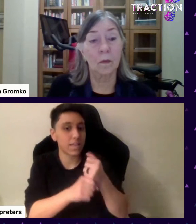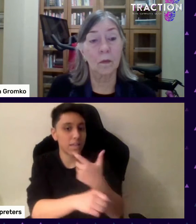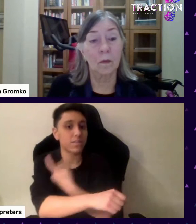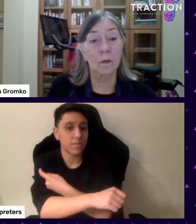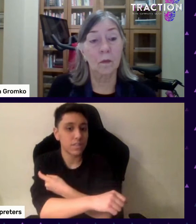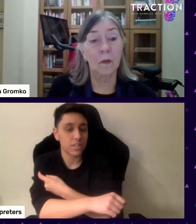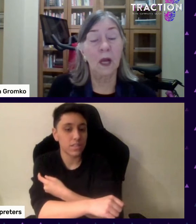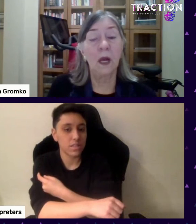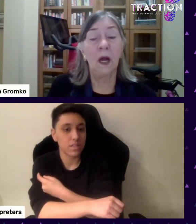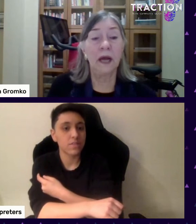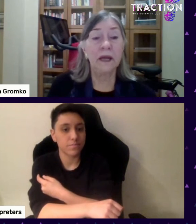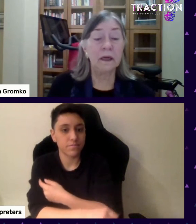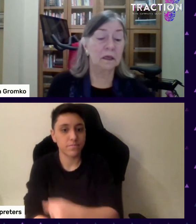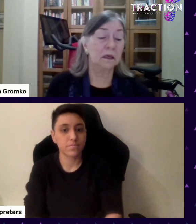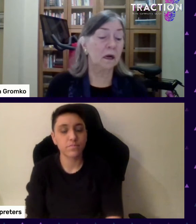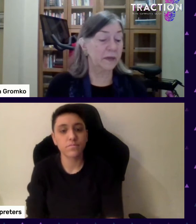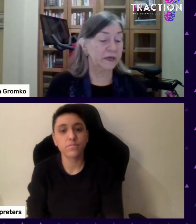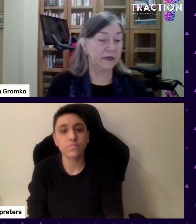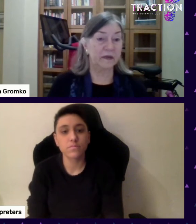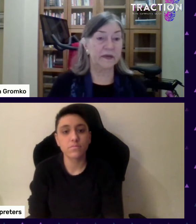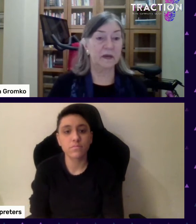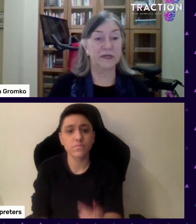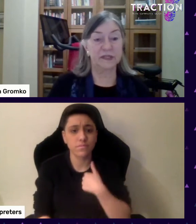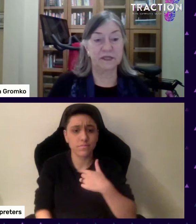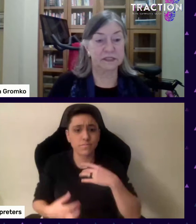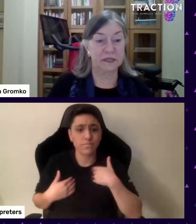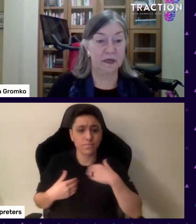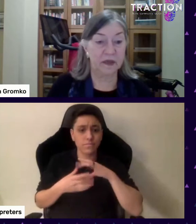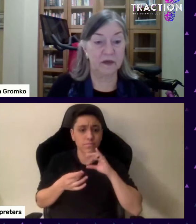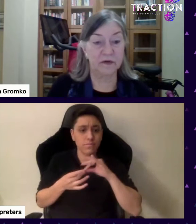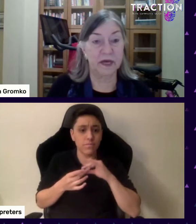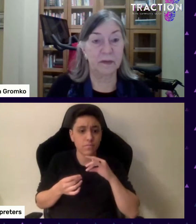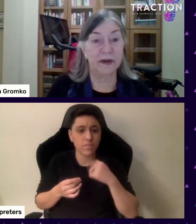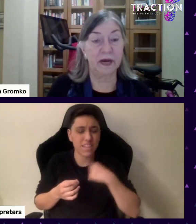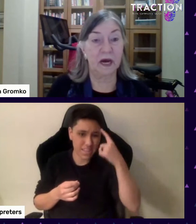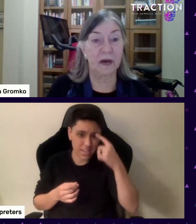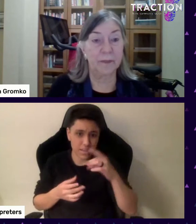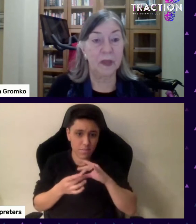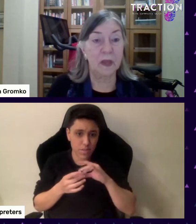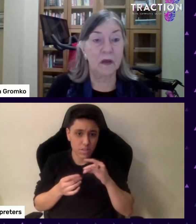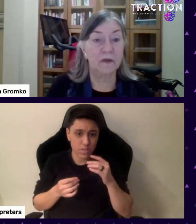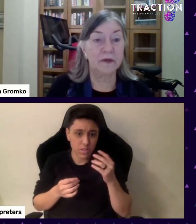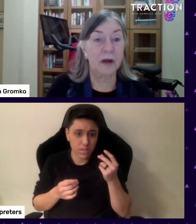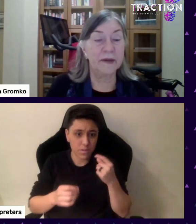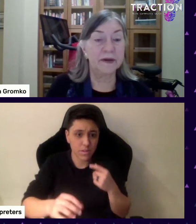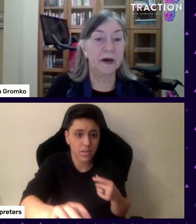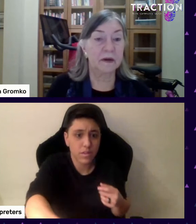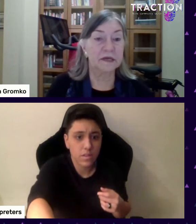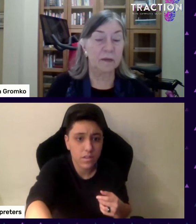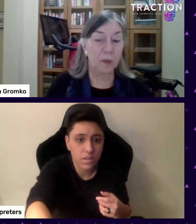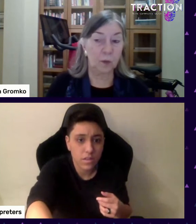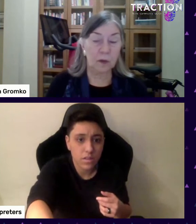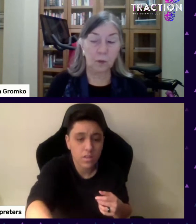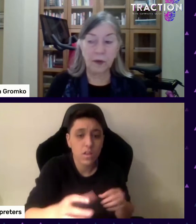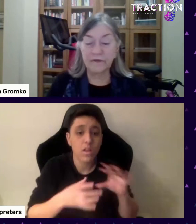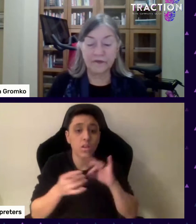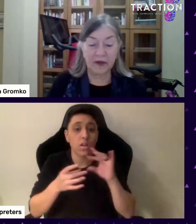vaccine. I had a comment. I think I mentioned this the other day, but the comment